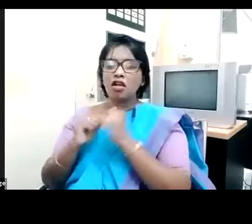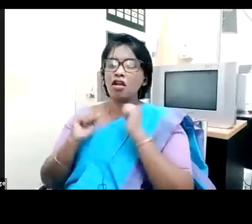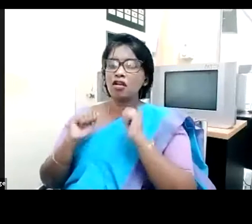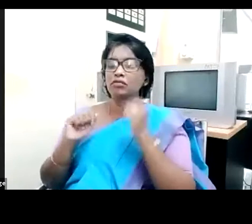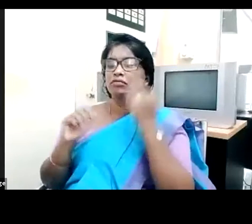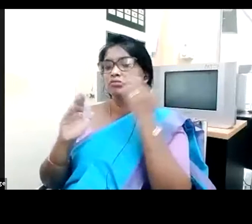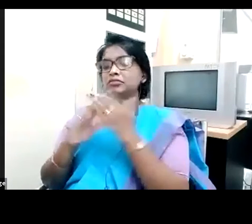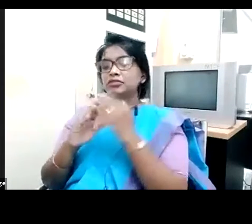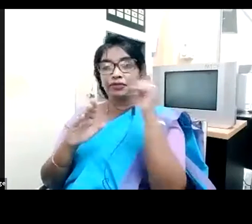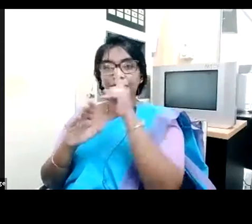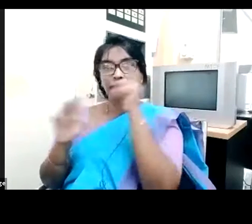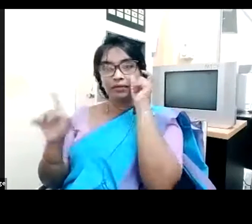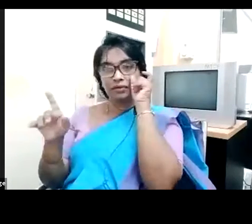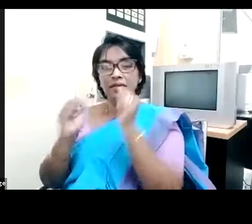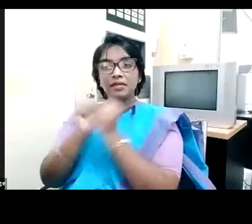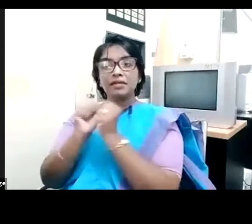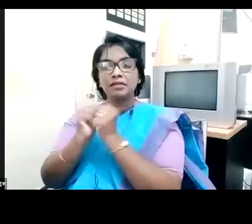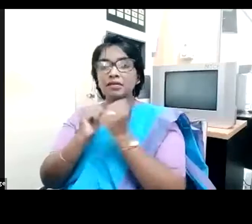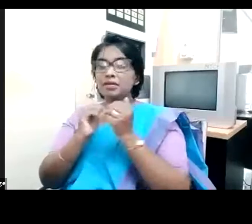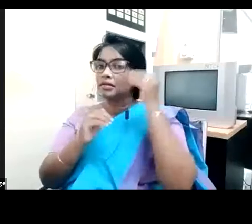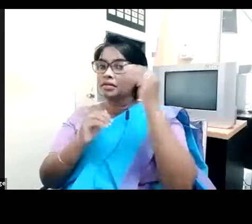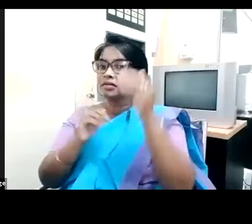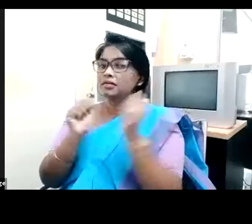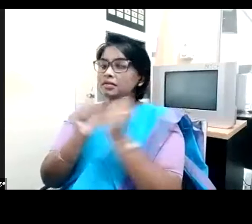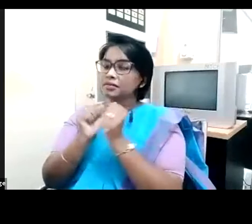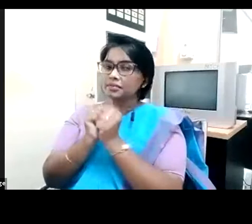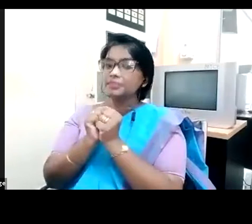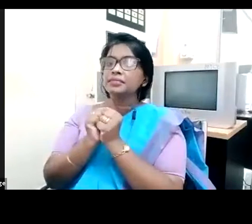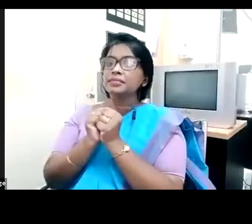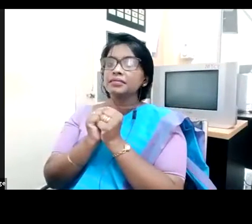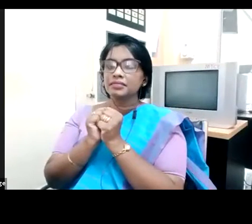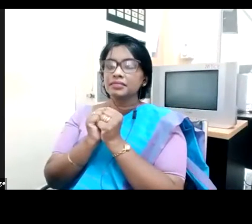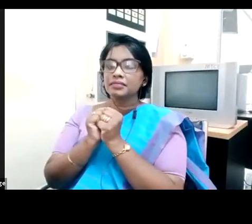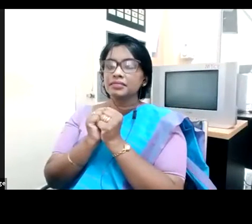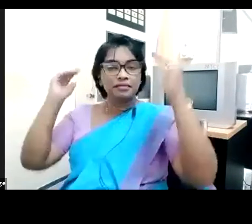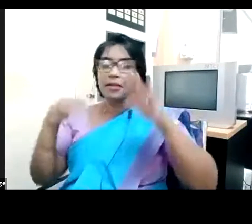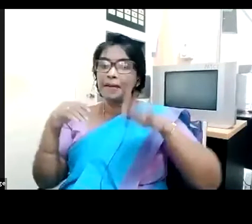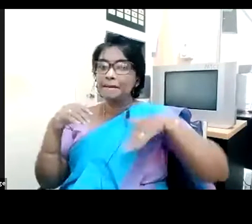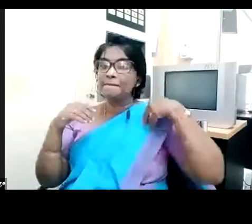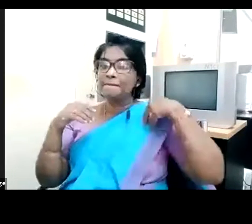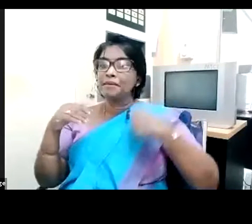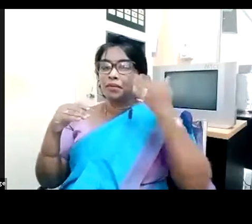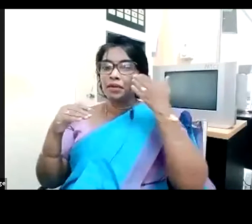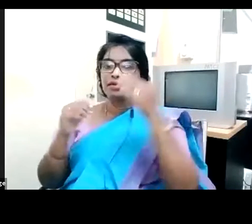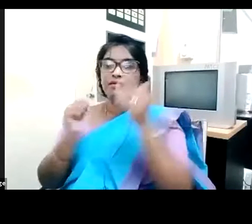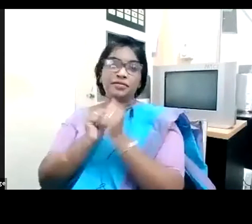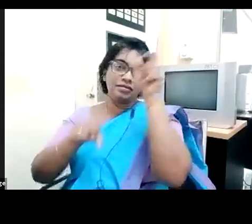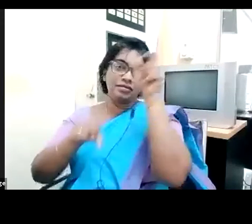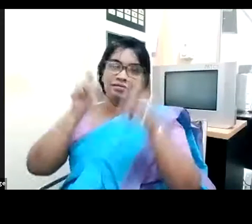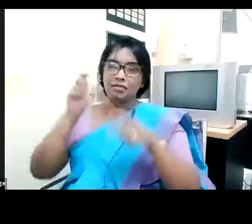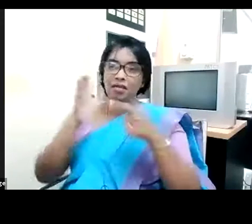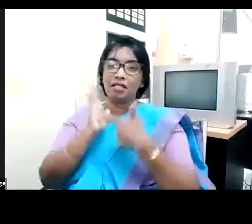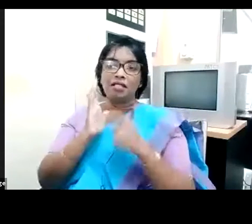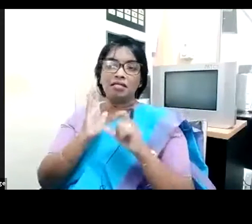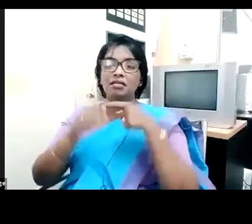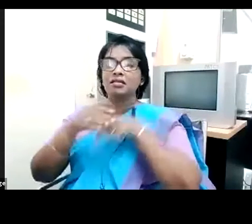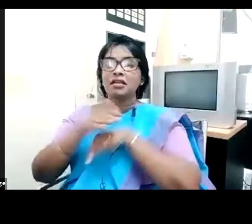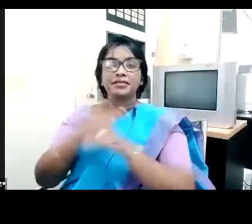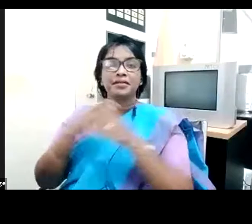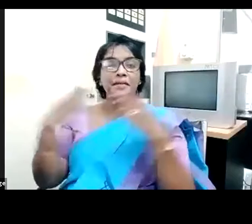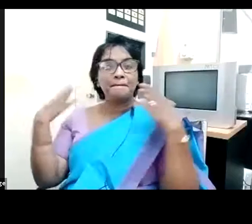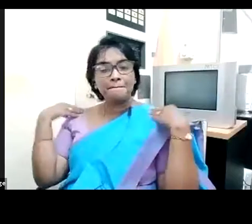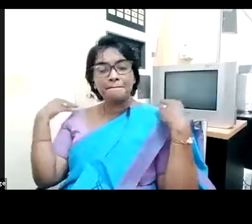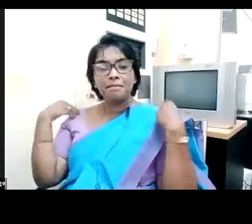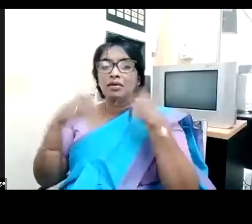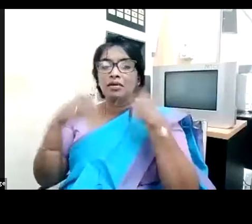future organization. If the focus had been on capital or technology or infrastructure, in physical infrastructure, but today,